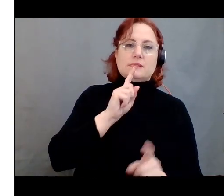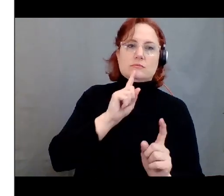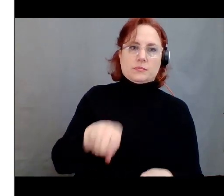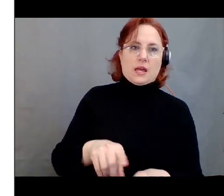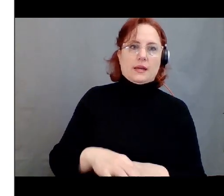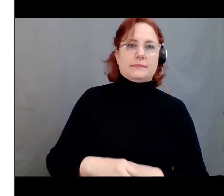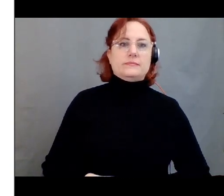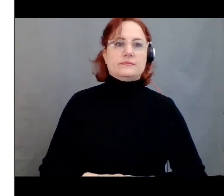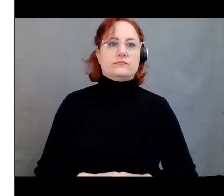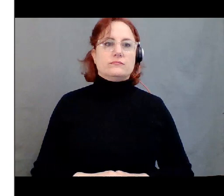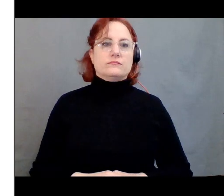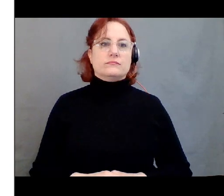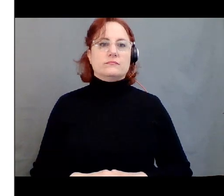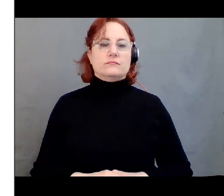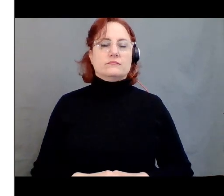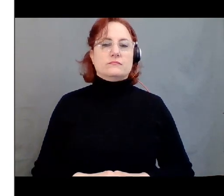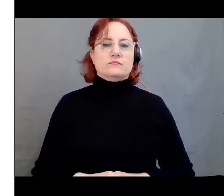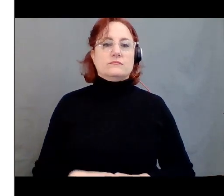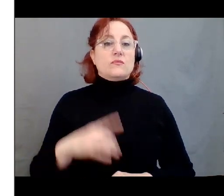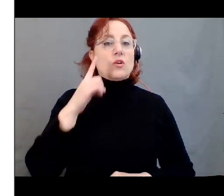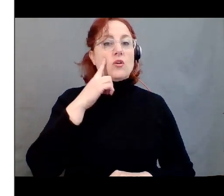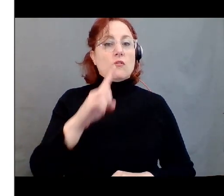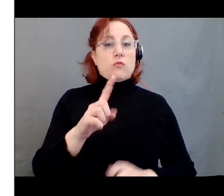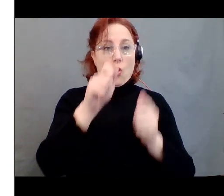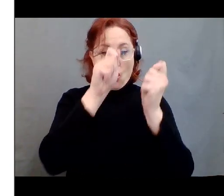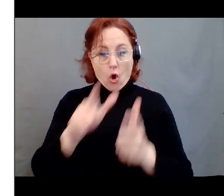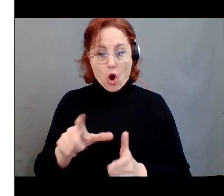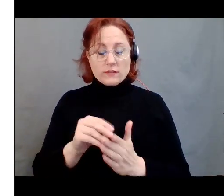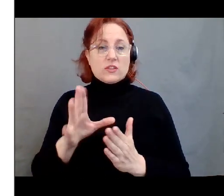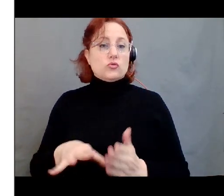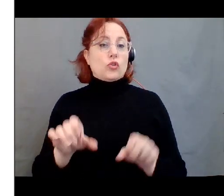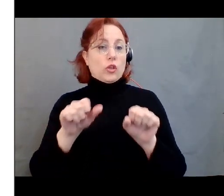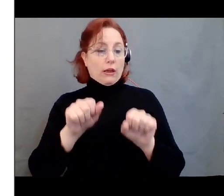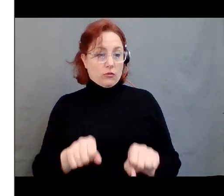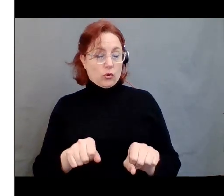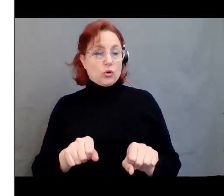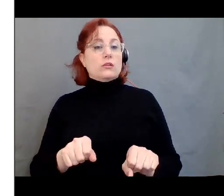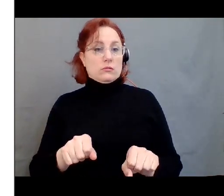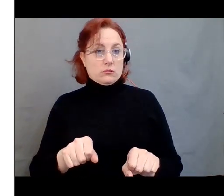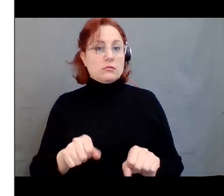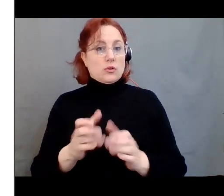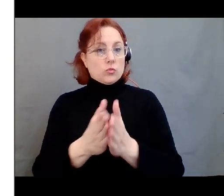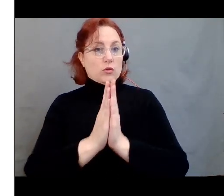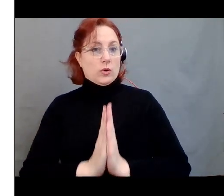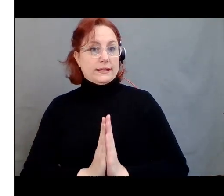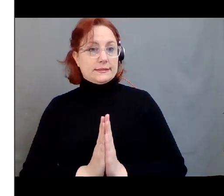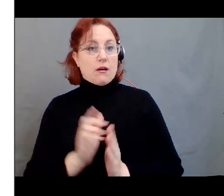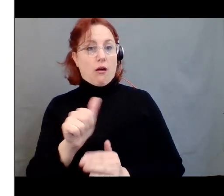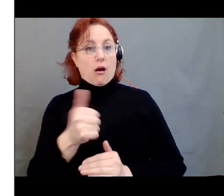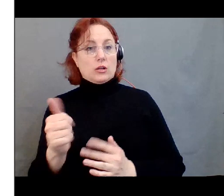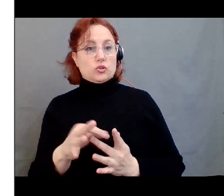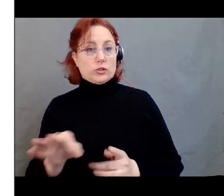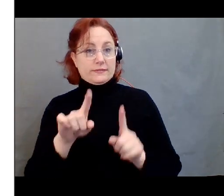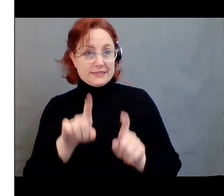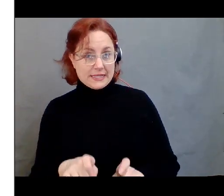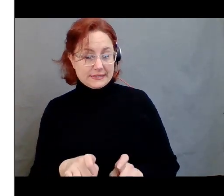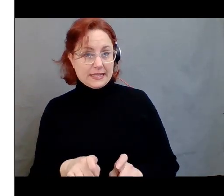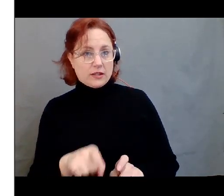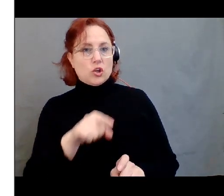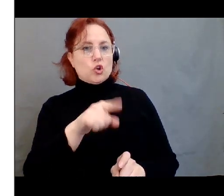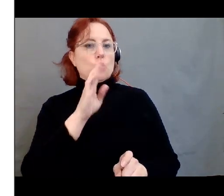each student in your class who is eligible for alternative testing. You are only required to complete one testing agreement per